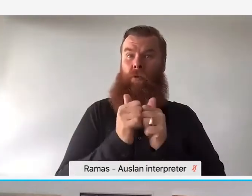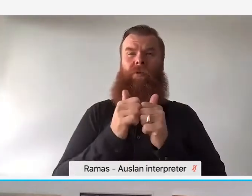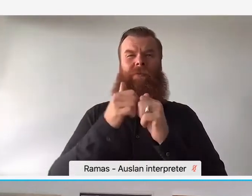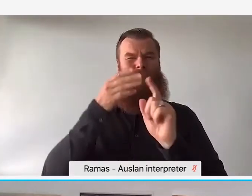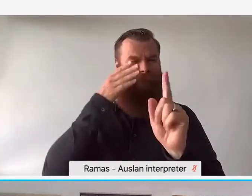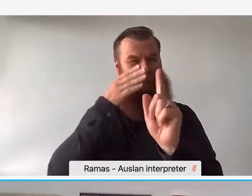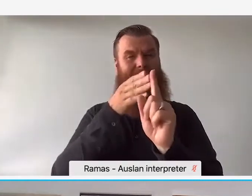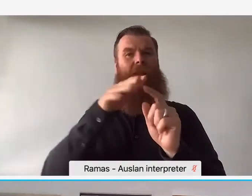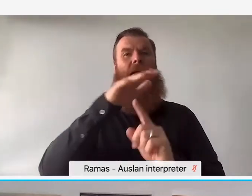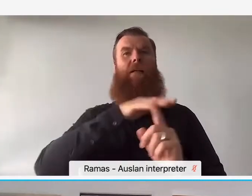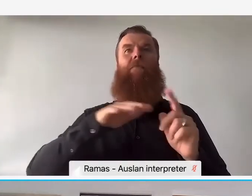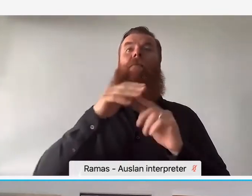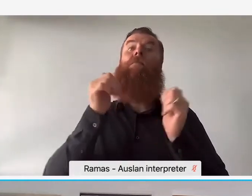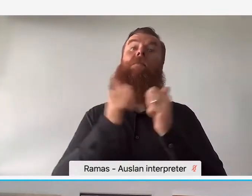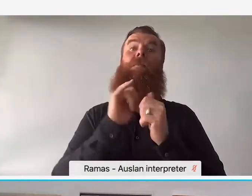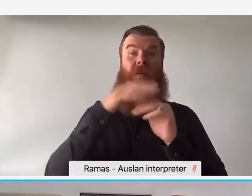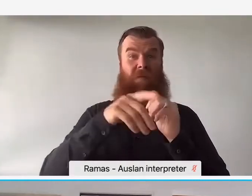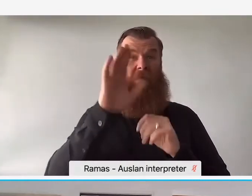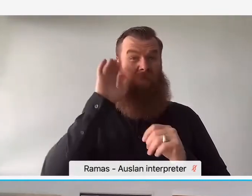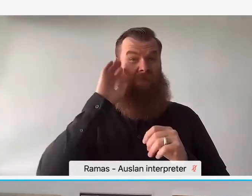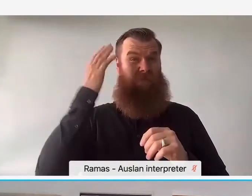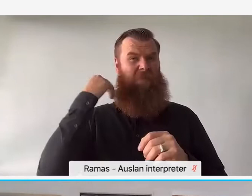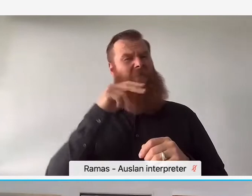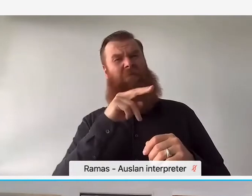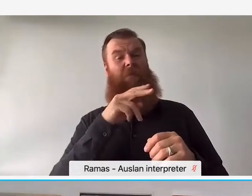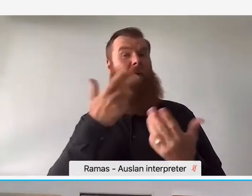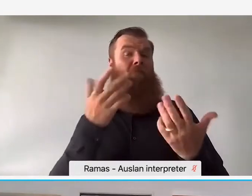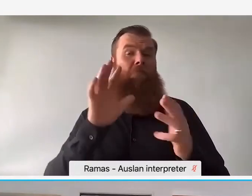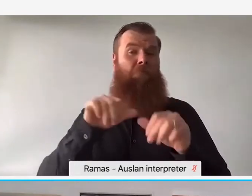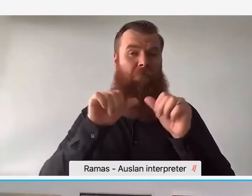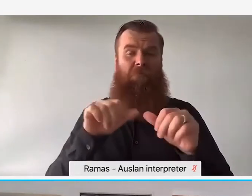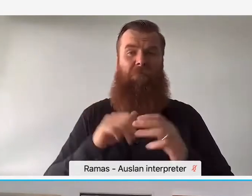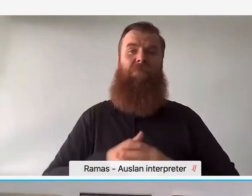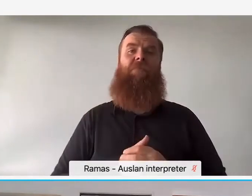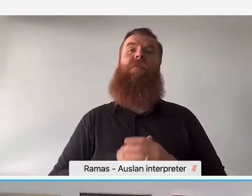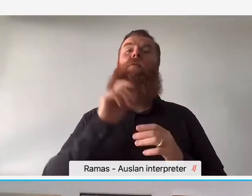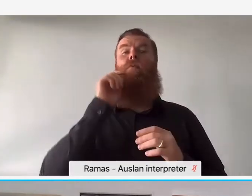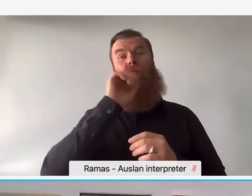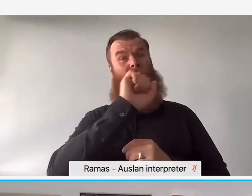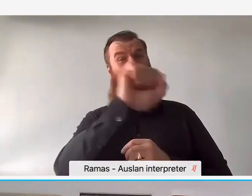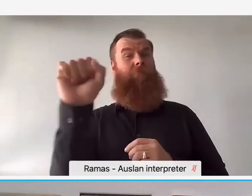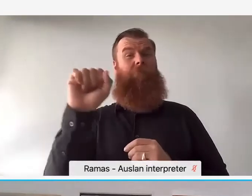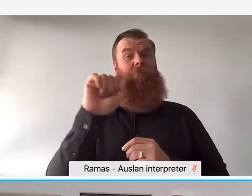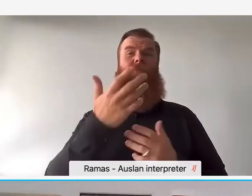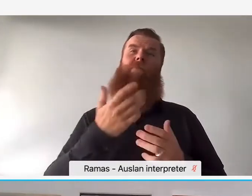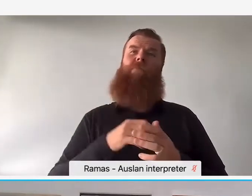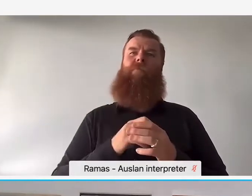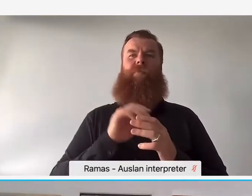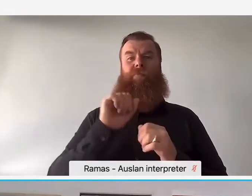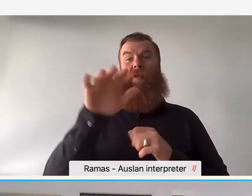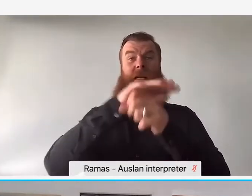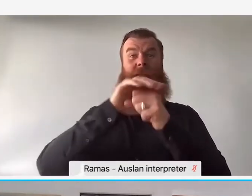you, you may not have heard about that, and that's fine. But I know within your sector, there has definitely been talks about labour agreements